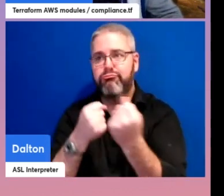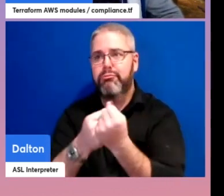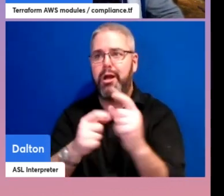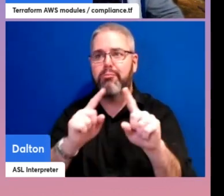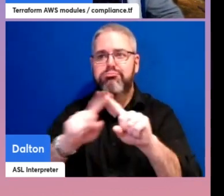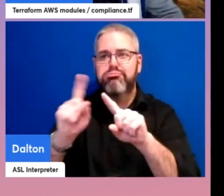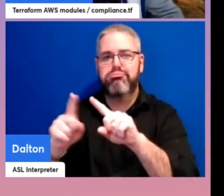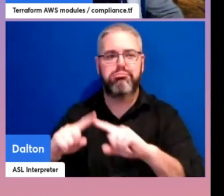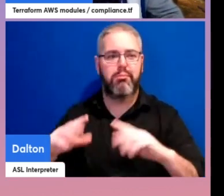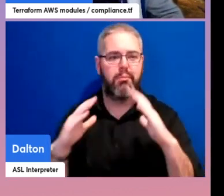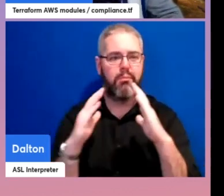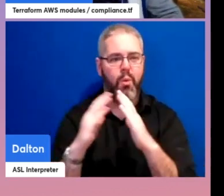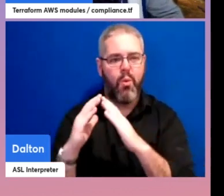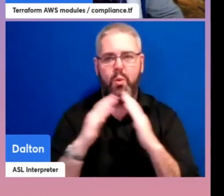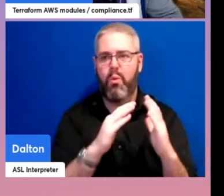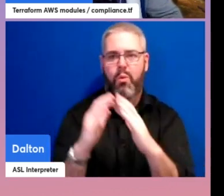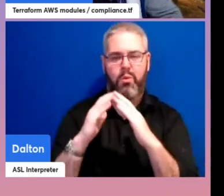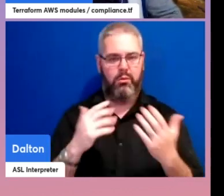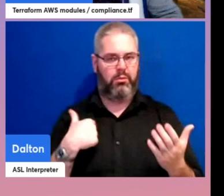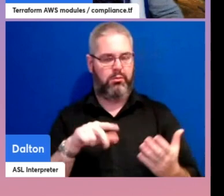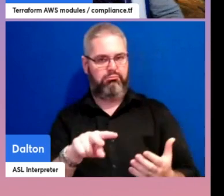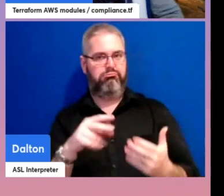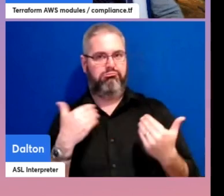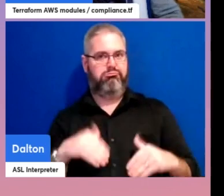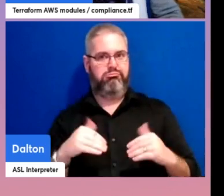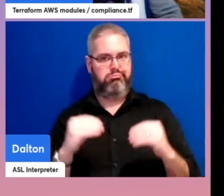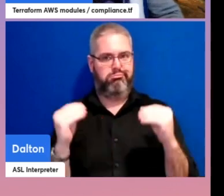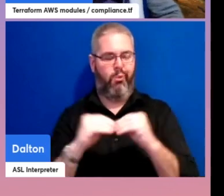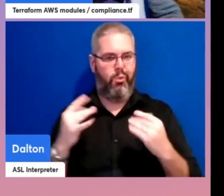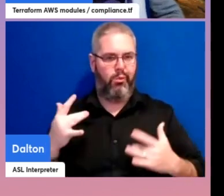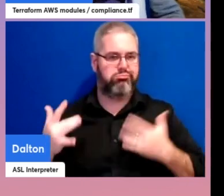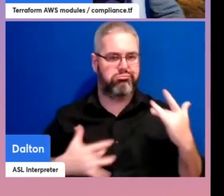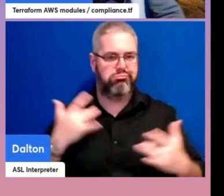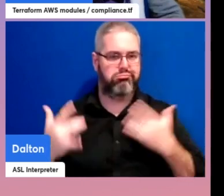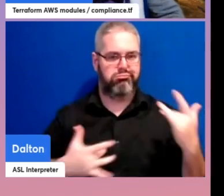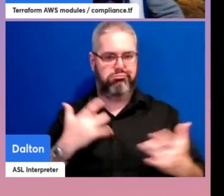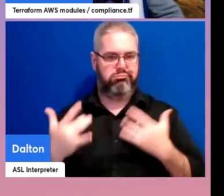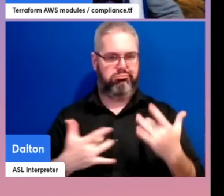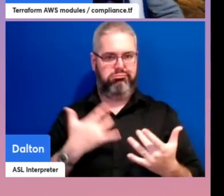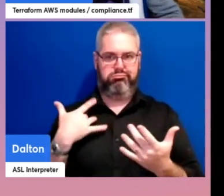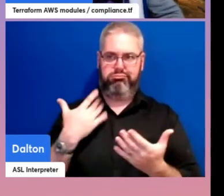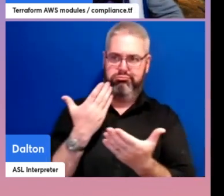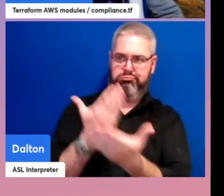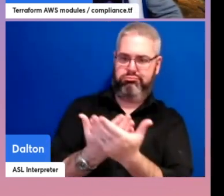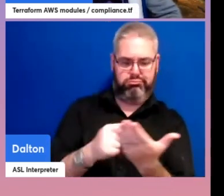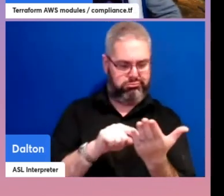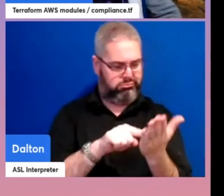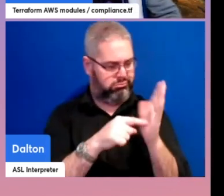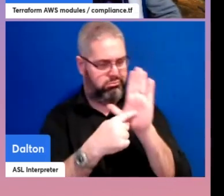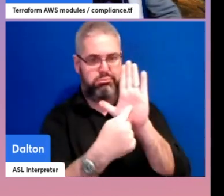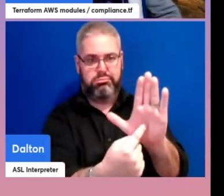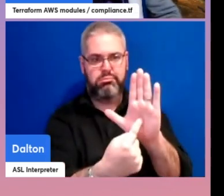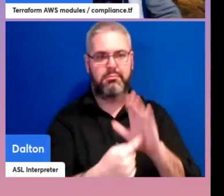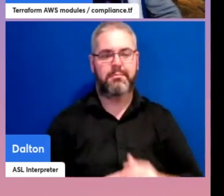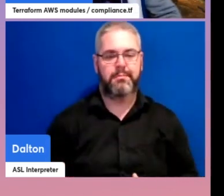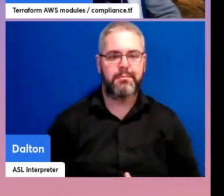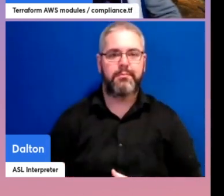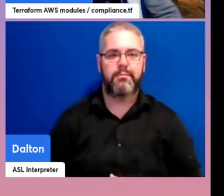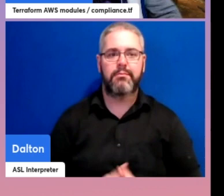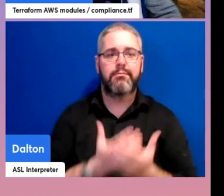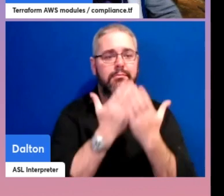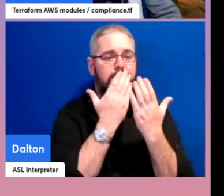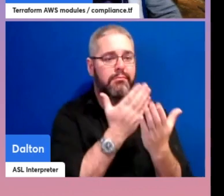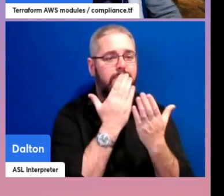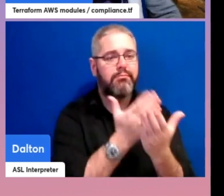I just cannot be more excited by sharing this fact. And also, big thanks to sponsors and for